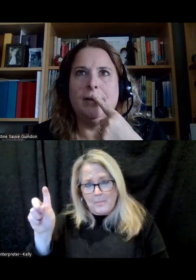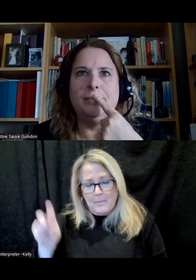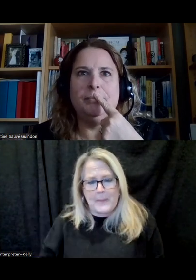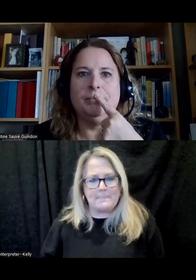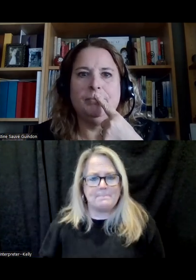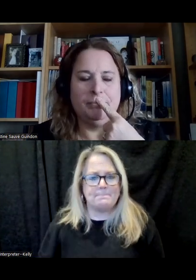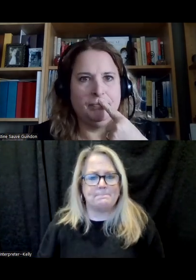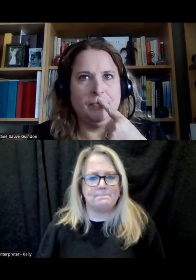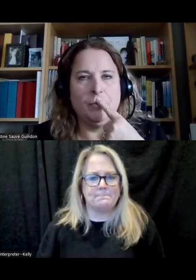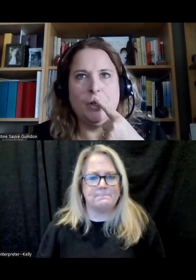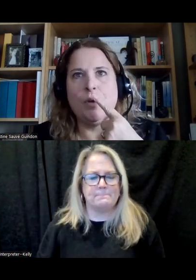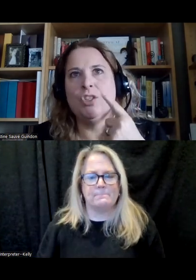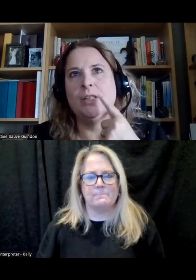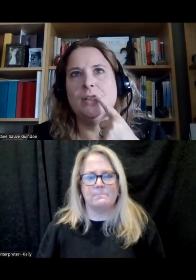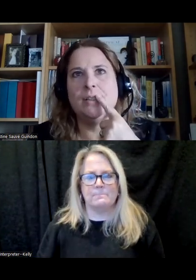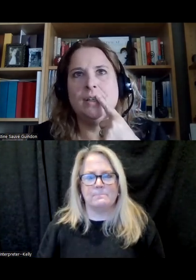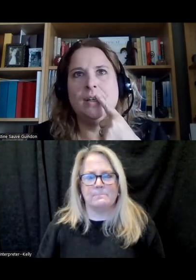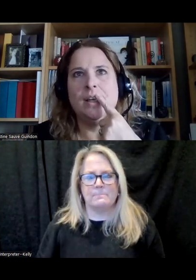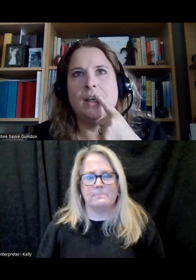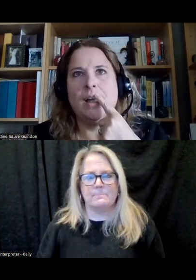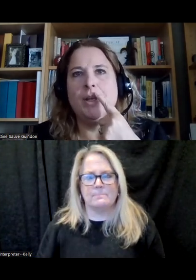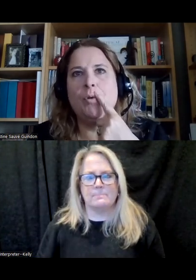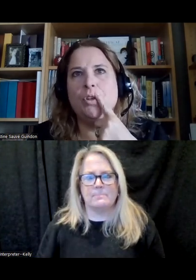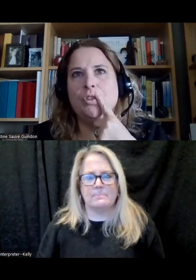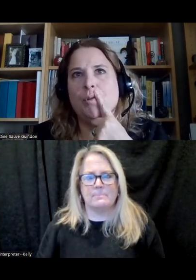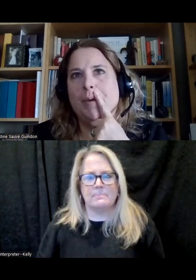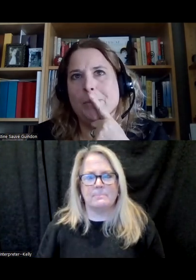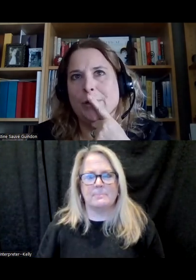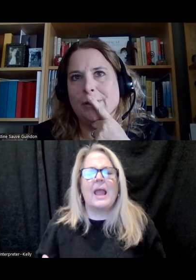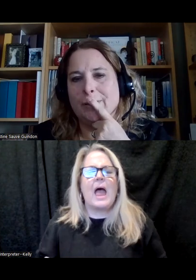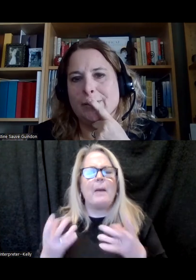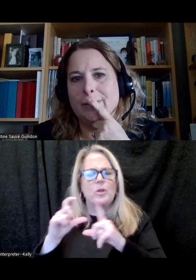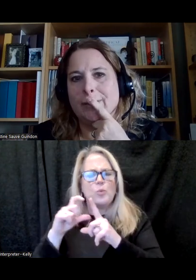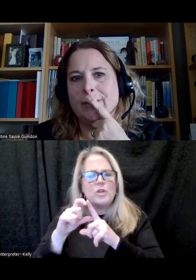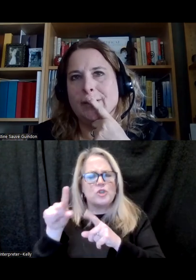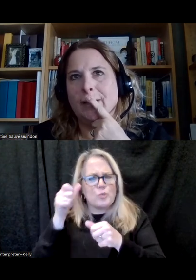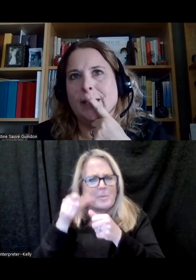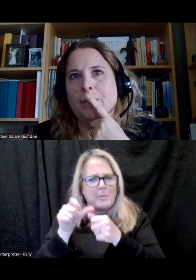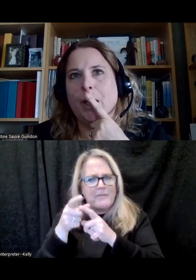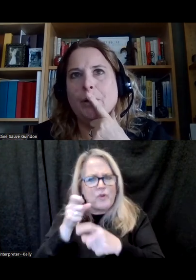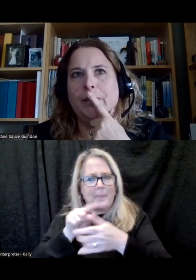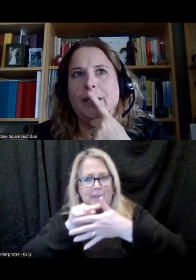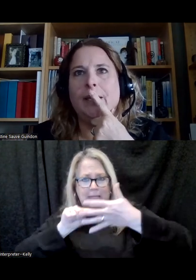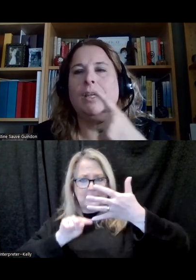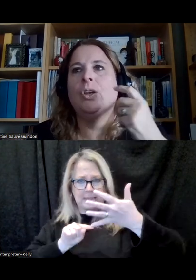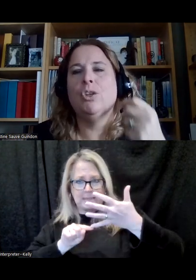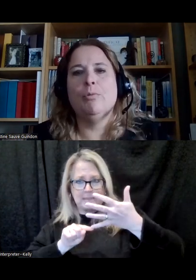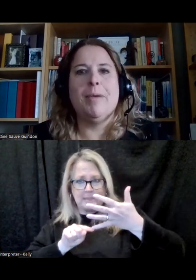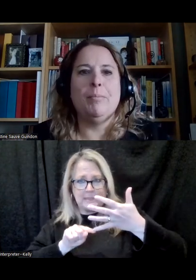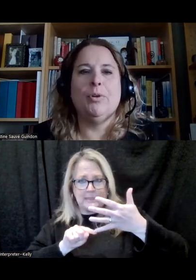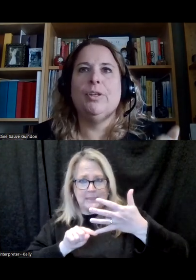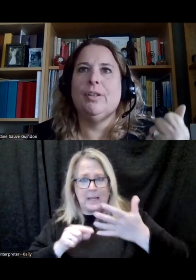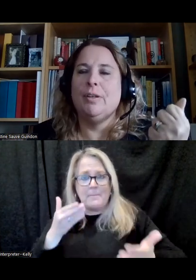Now, what question is, how many words do you remember? And probably